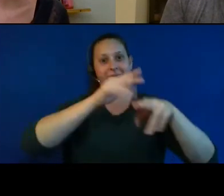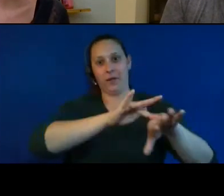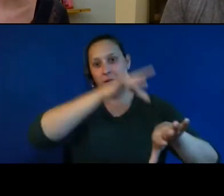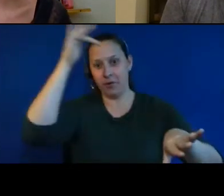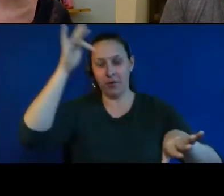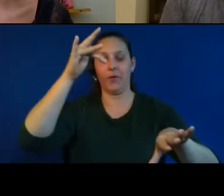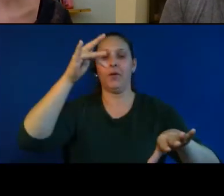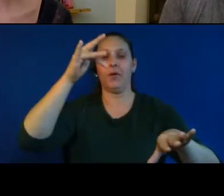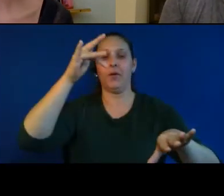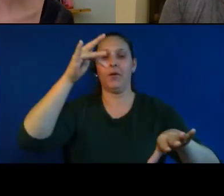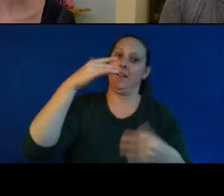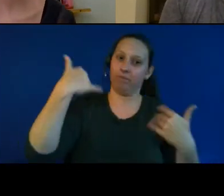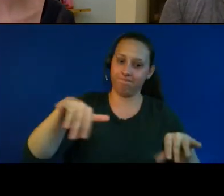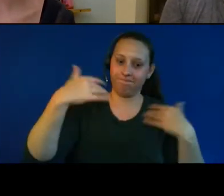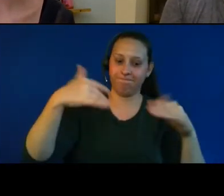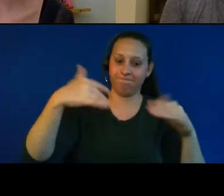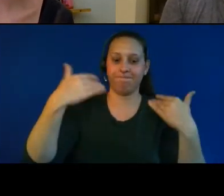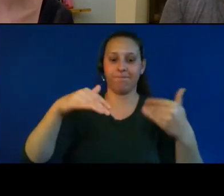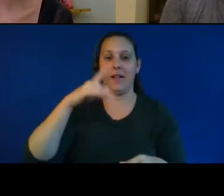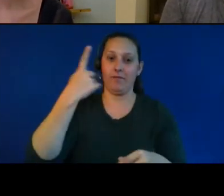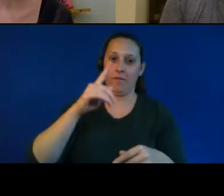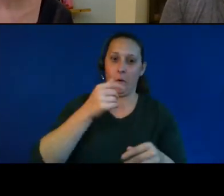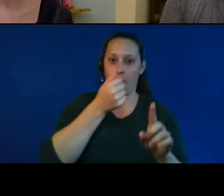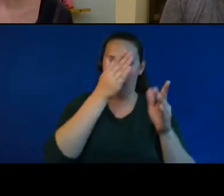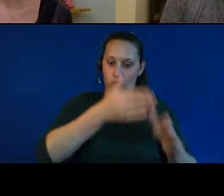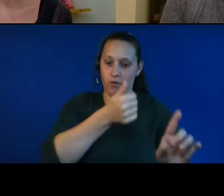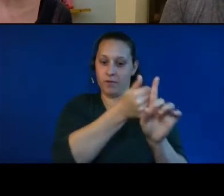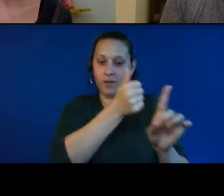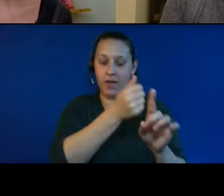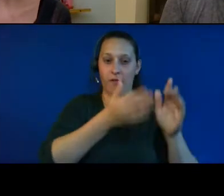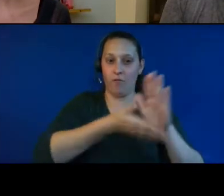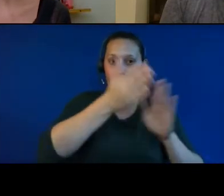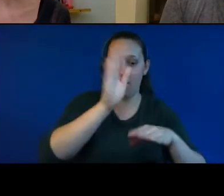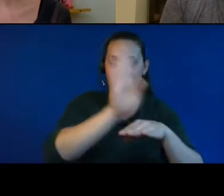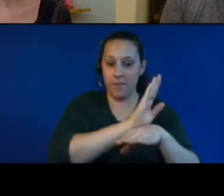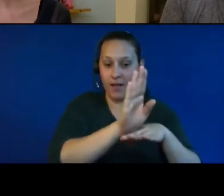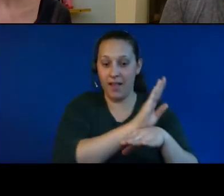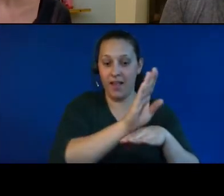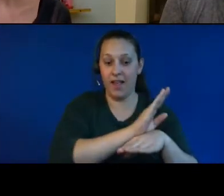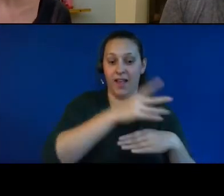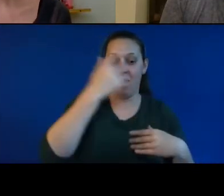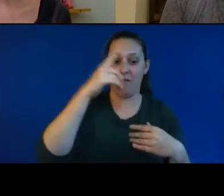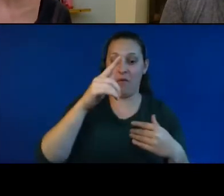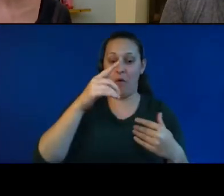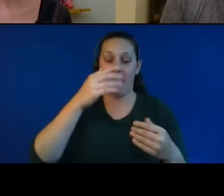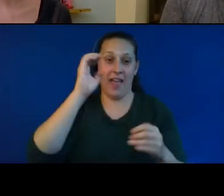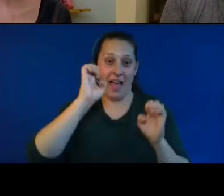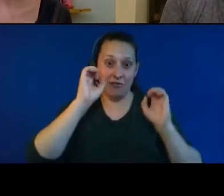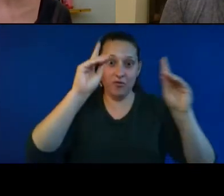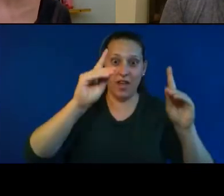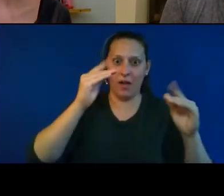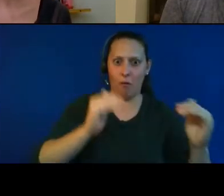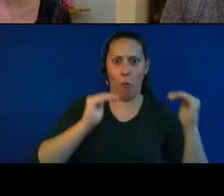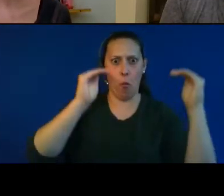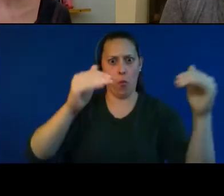Symposium for Innovation and Entrepreneurship in Higher Education. And this is a pretty big honor because it recognized